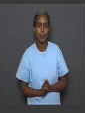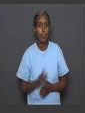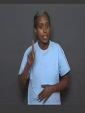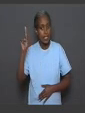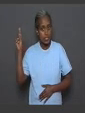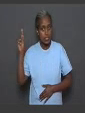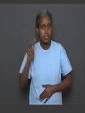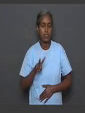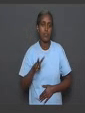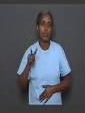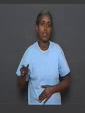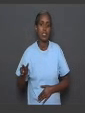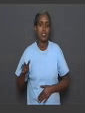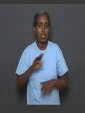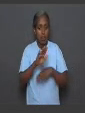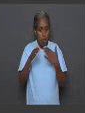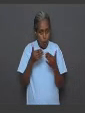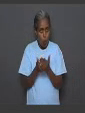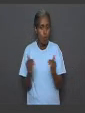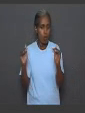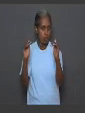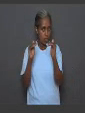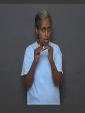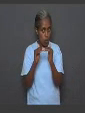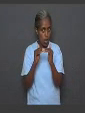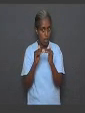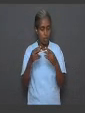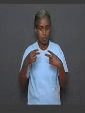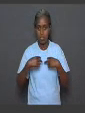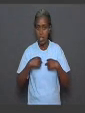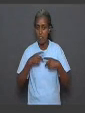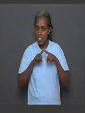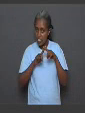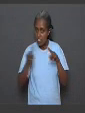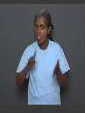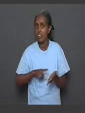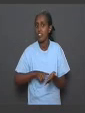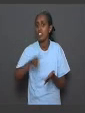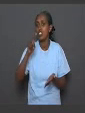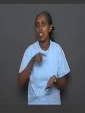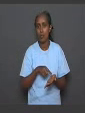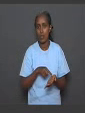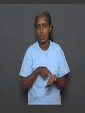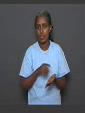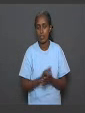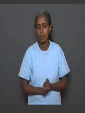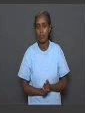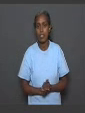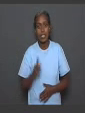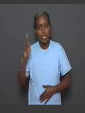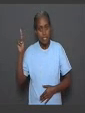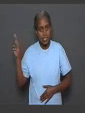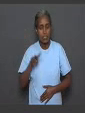These vectors are all equal, but they have different initial points. Of